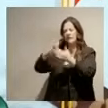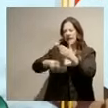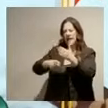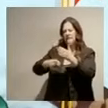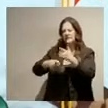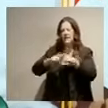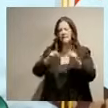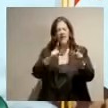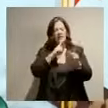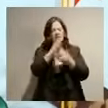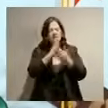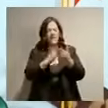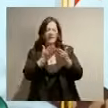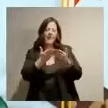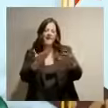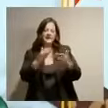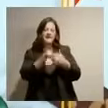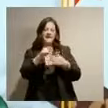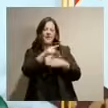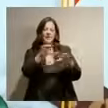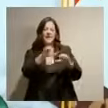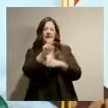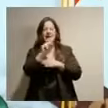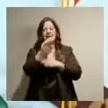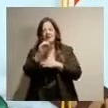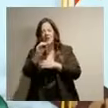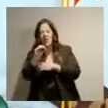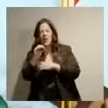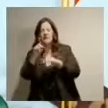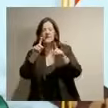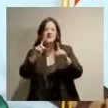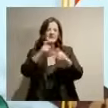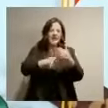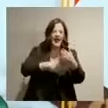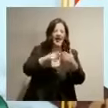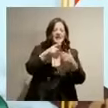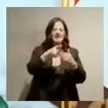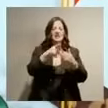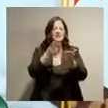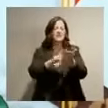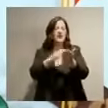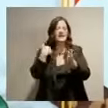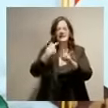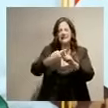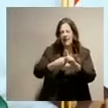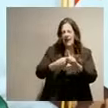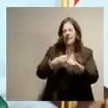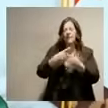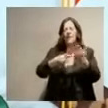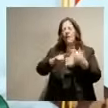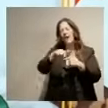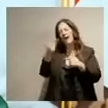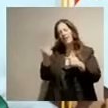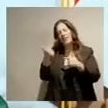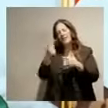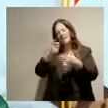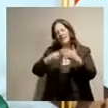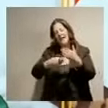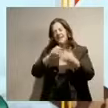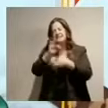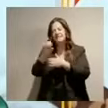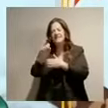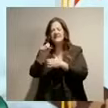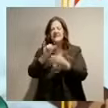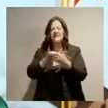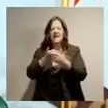there have been things around the edges, such as the MCO tax expansion that you, you know, signed last month. Are there other taxes and fees that